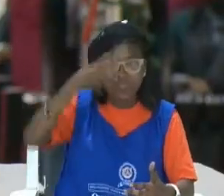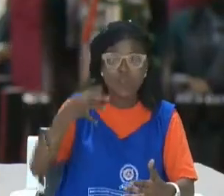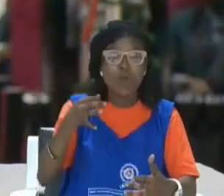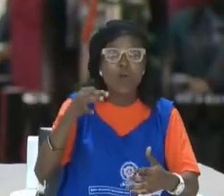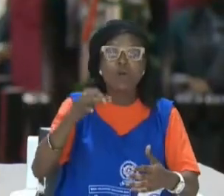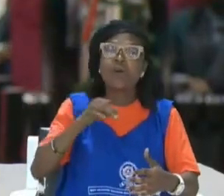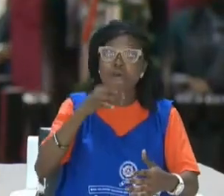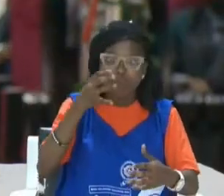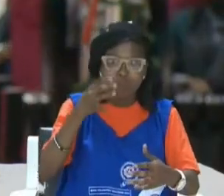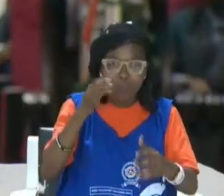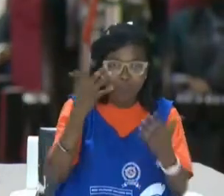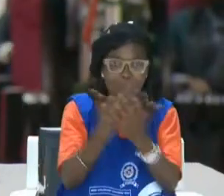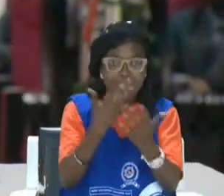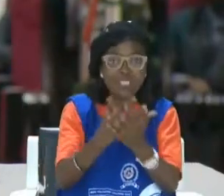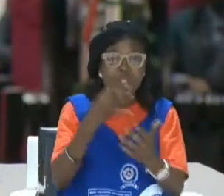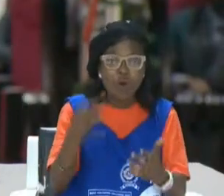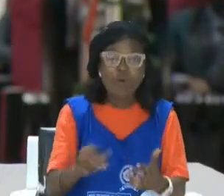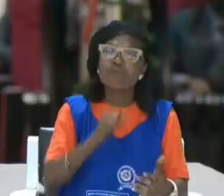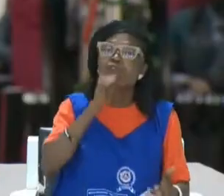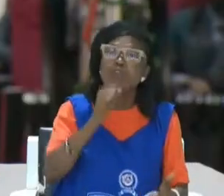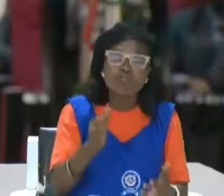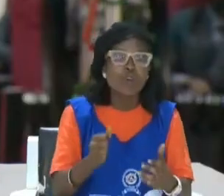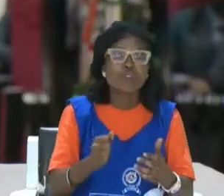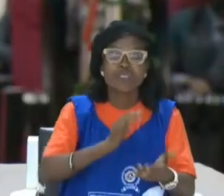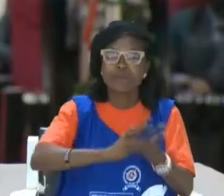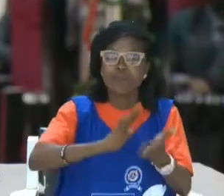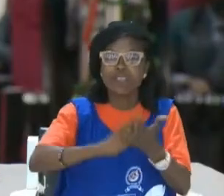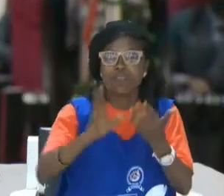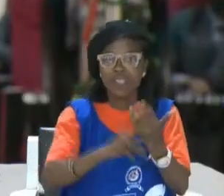unforgiveness, of hatred,